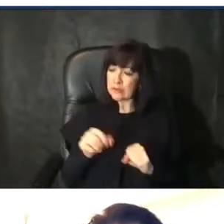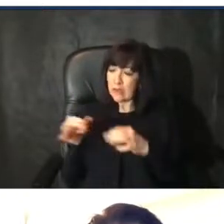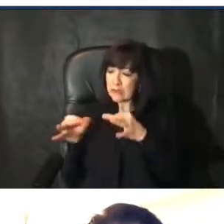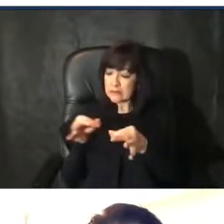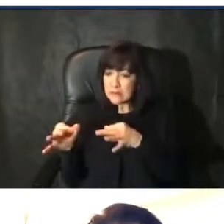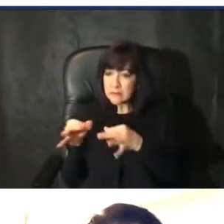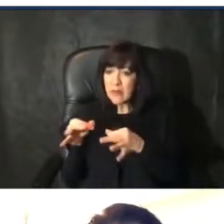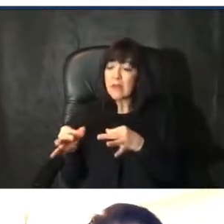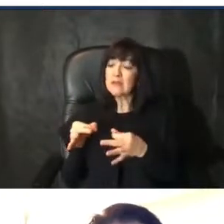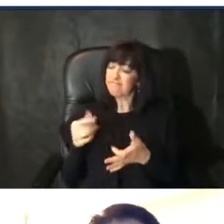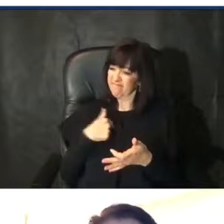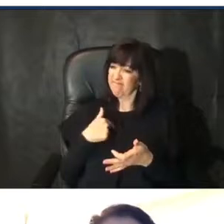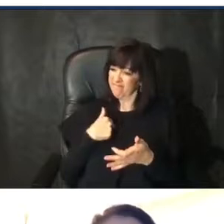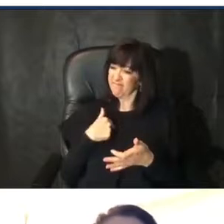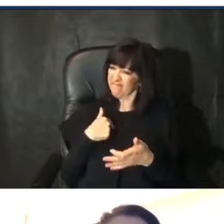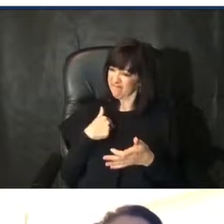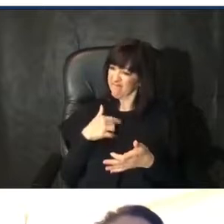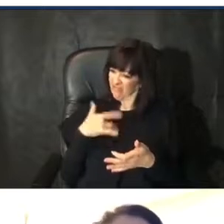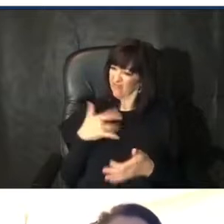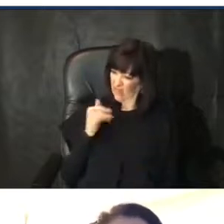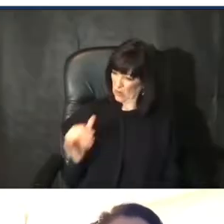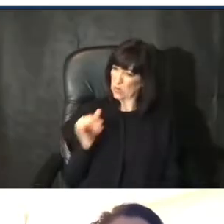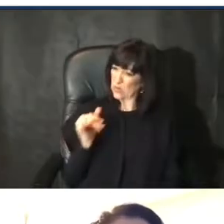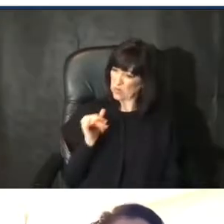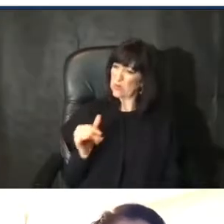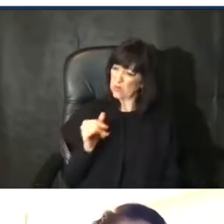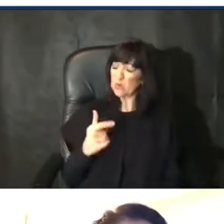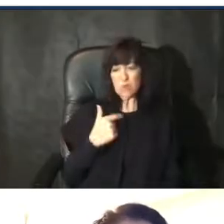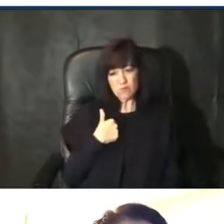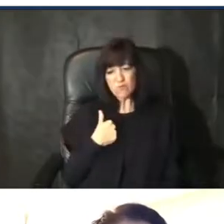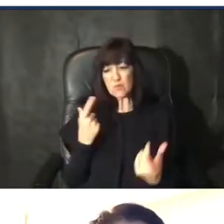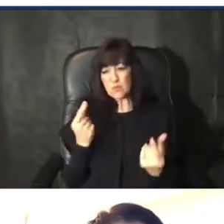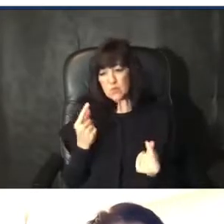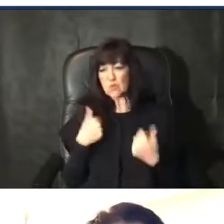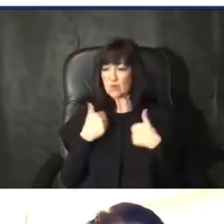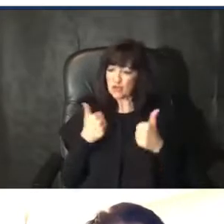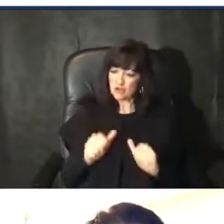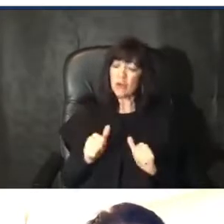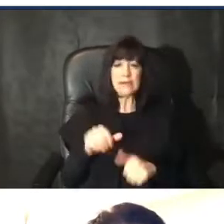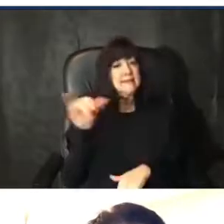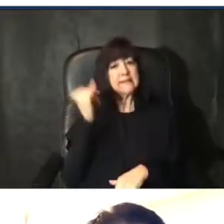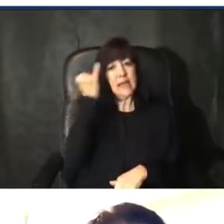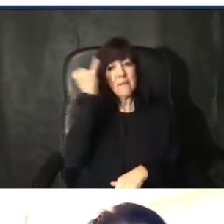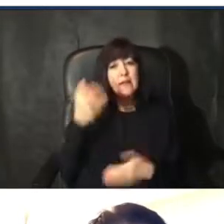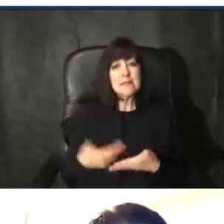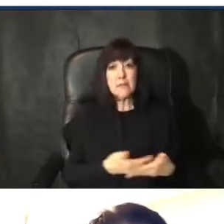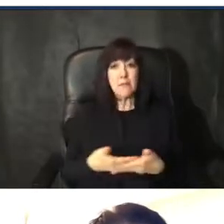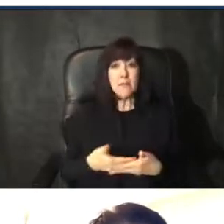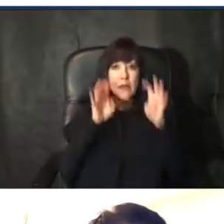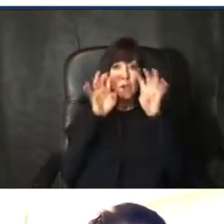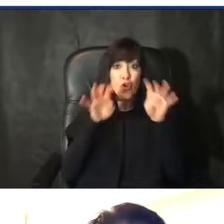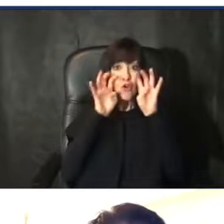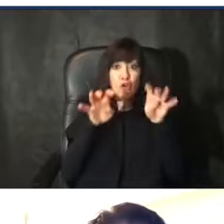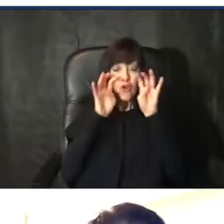cry because they have uncomfortable feelings, caregivers soothe them. They pick them up and they hold them and they rock them,